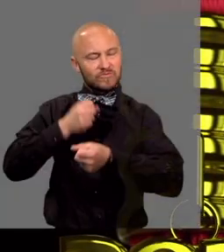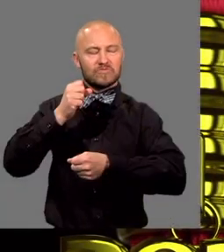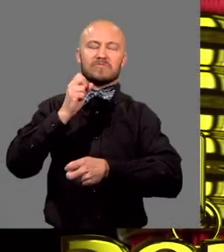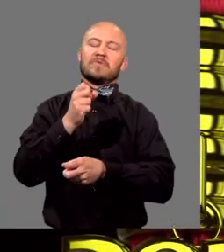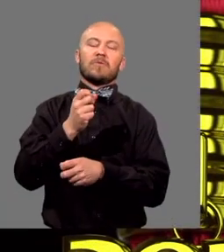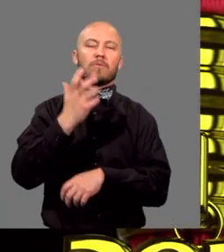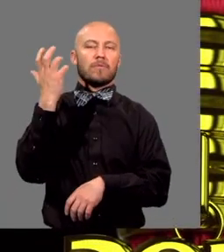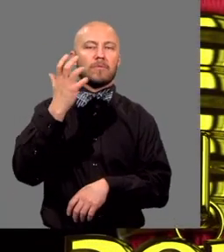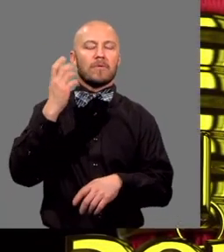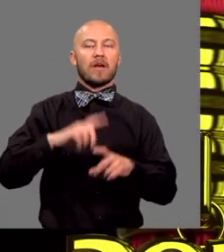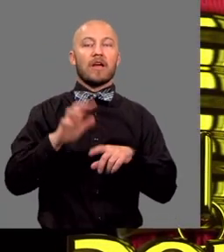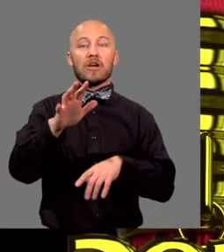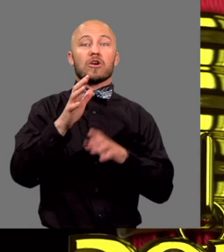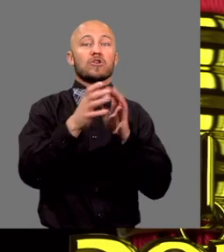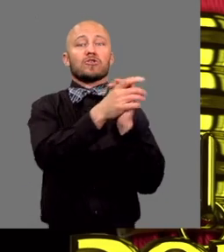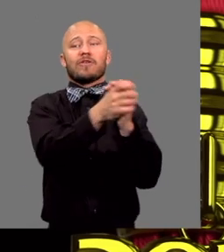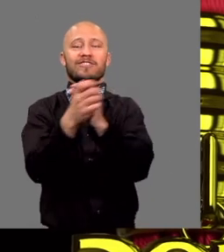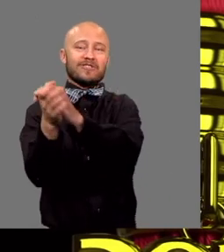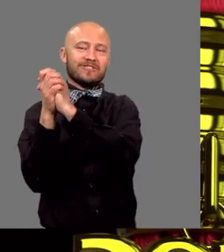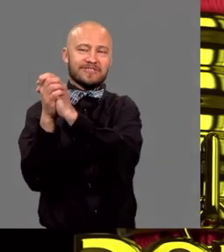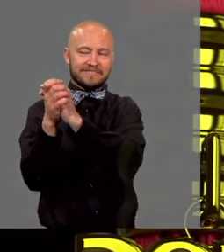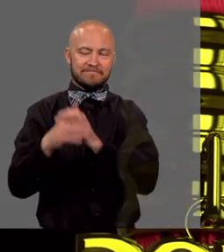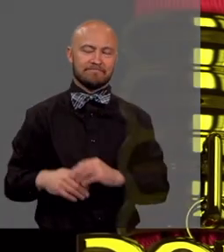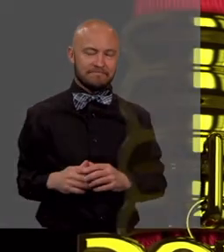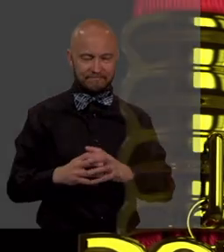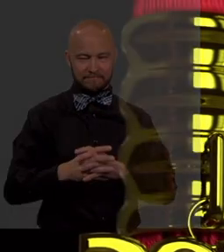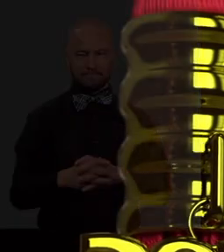Congratulations and enjoy your ceremony.